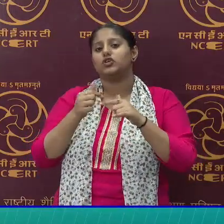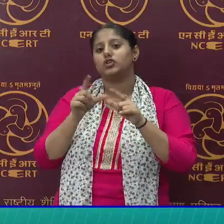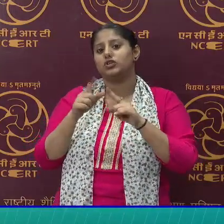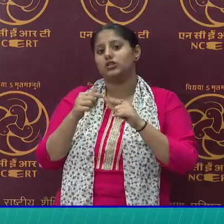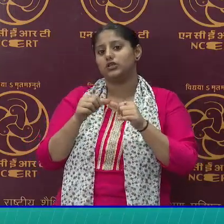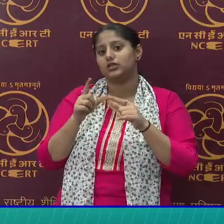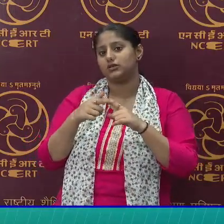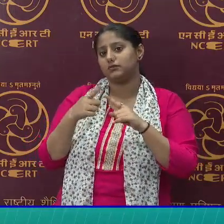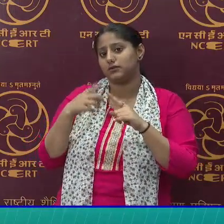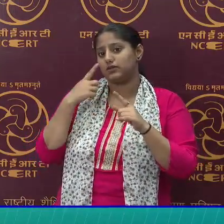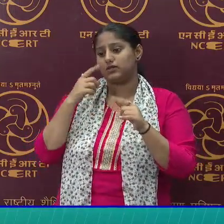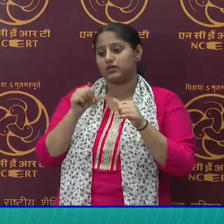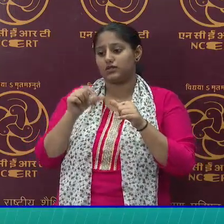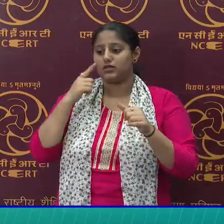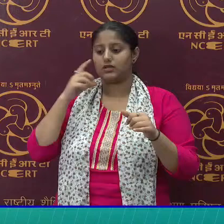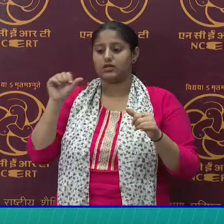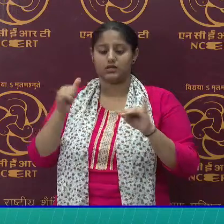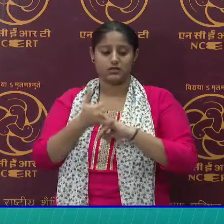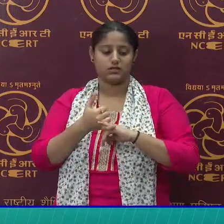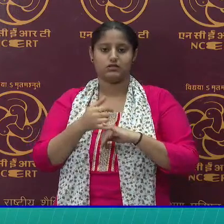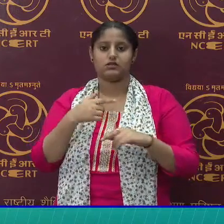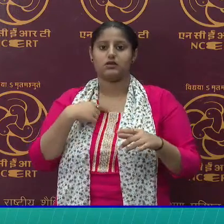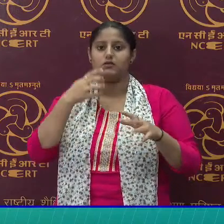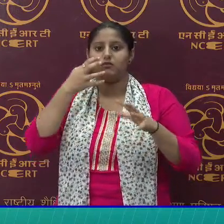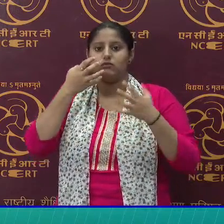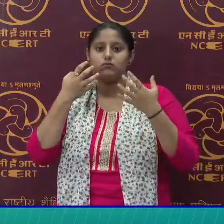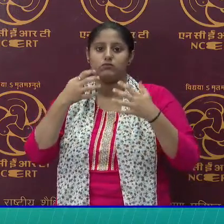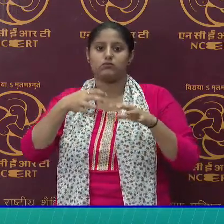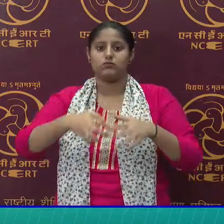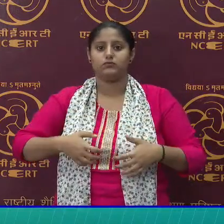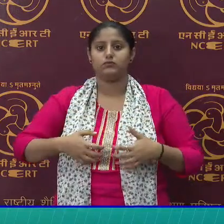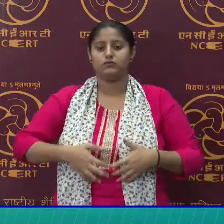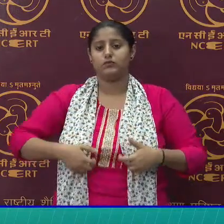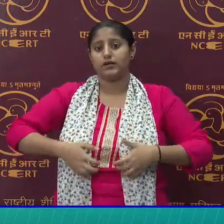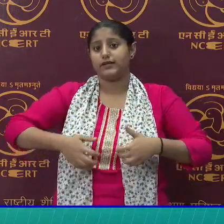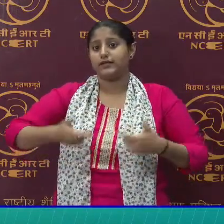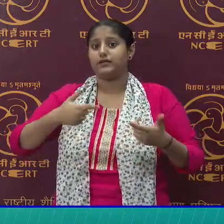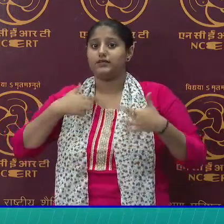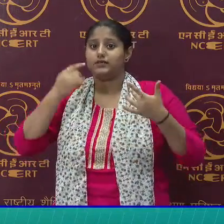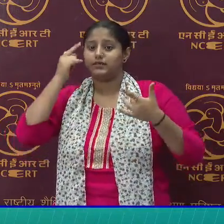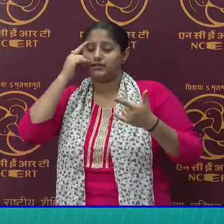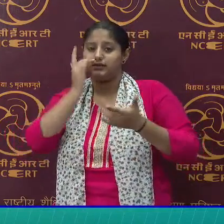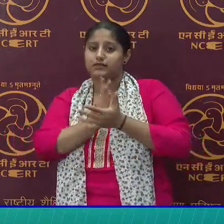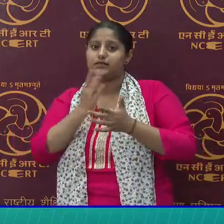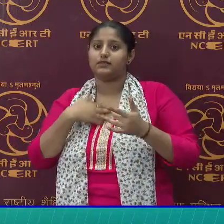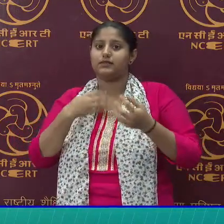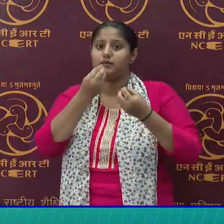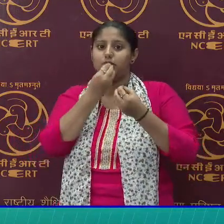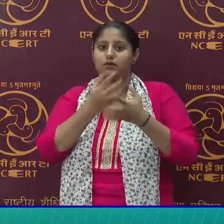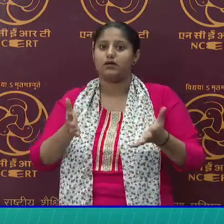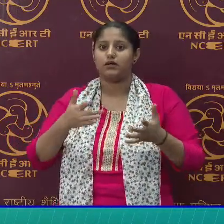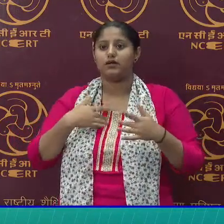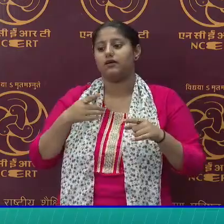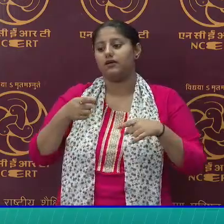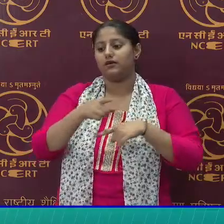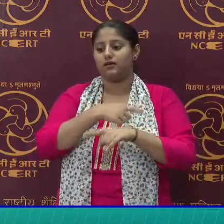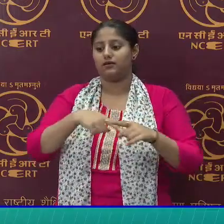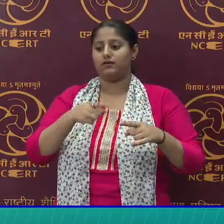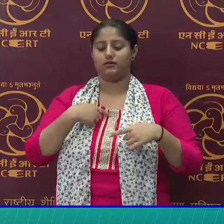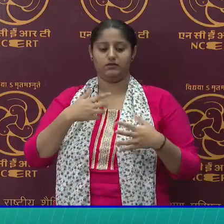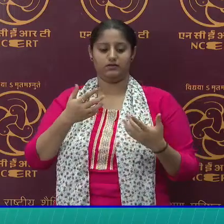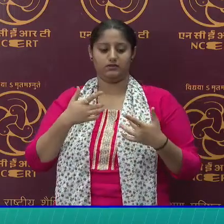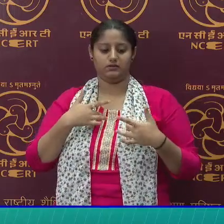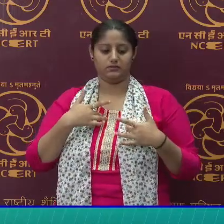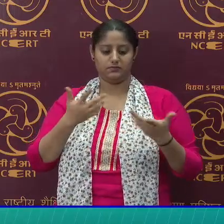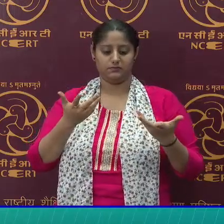this is a comic strip where the monkeys decide to go on a fast. So we have left the